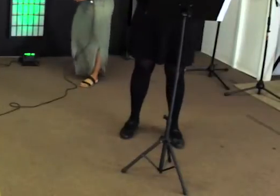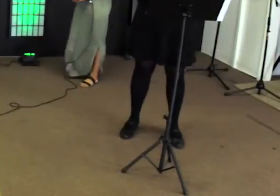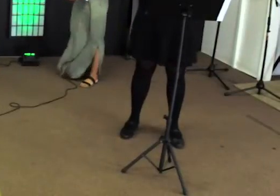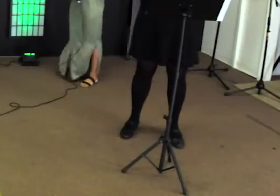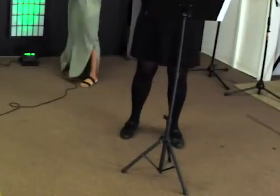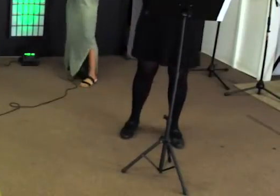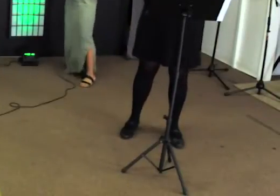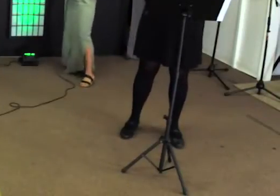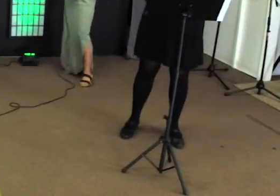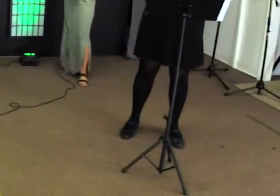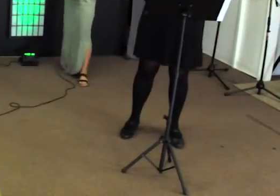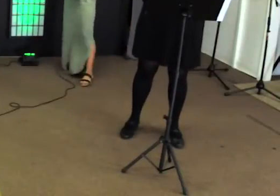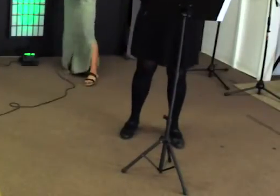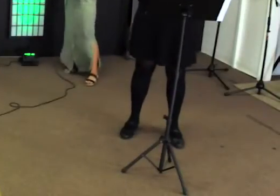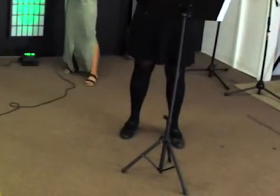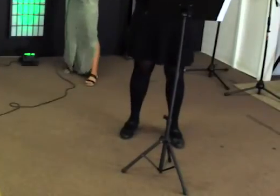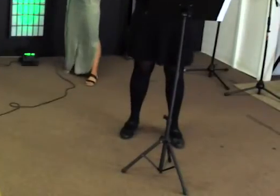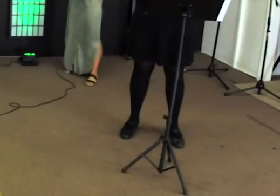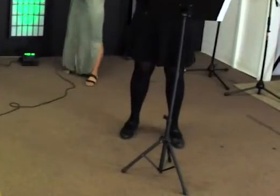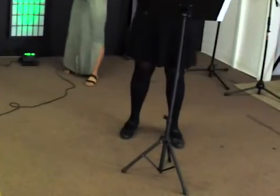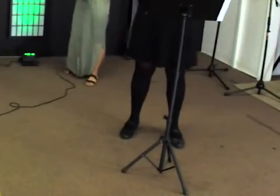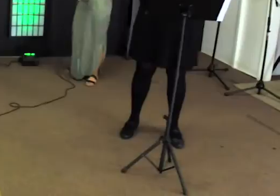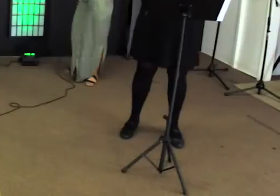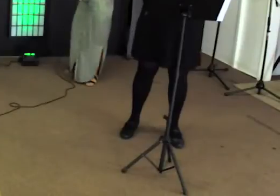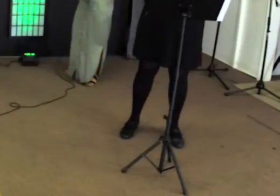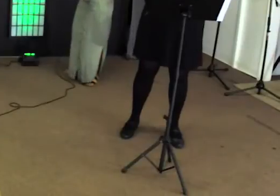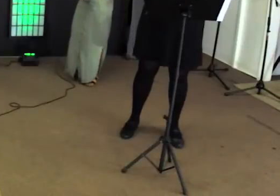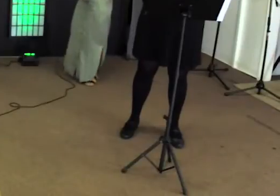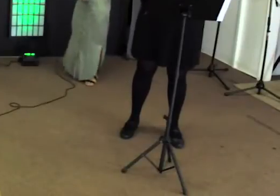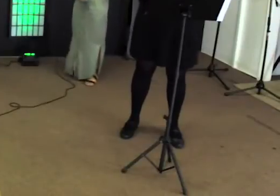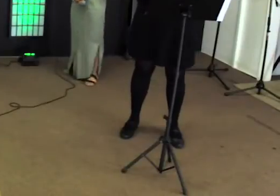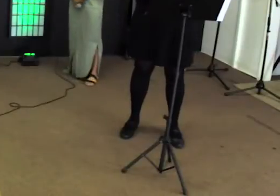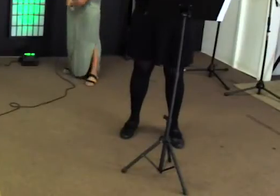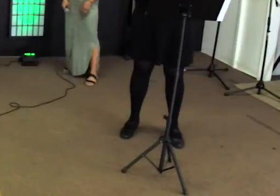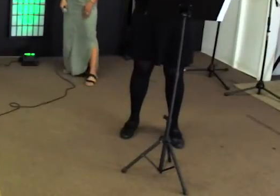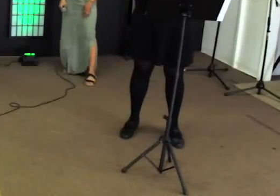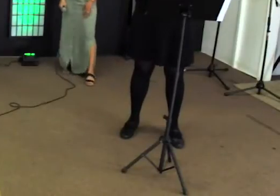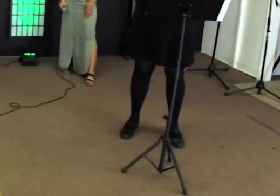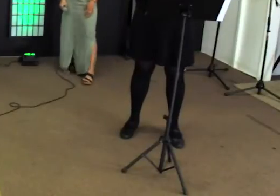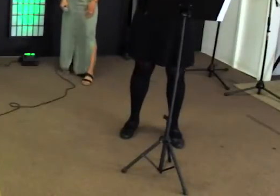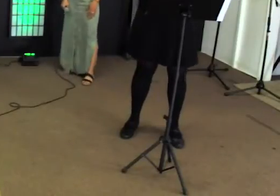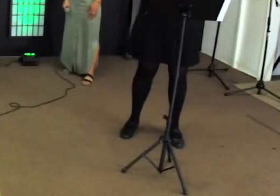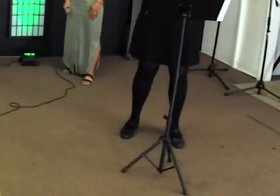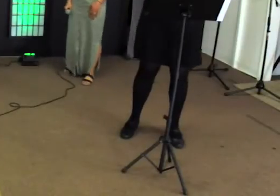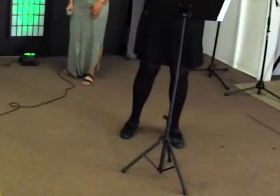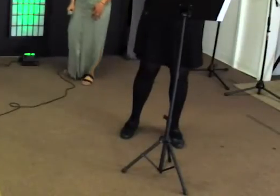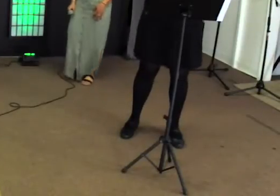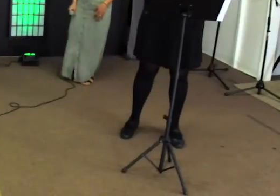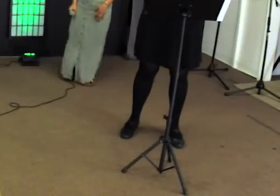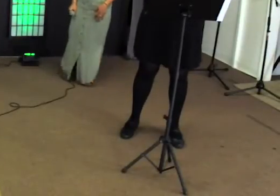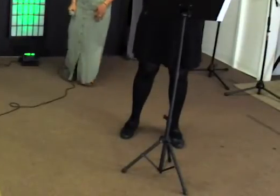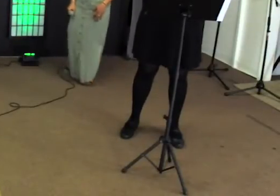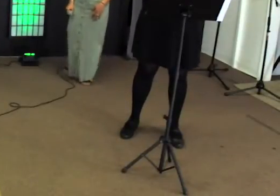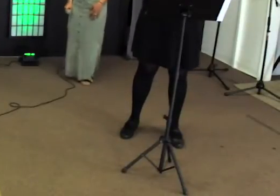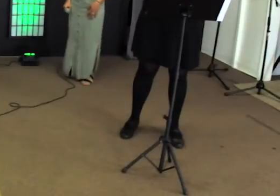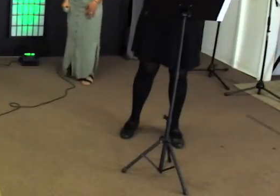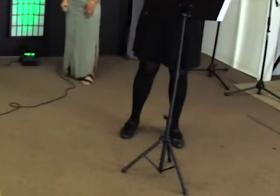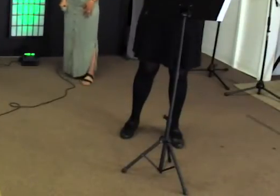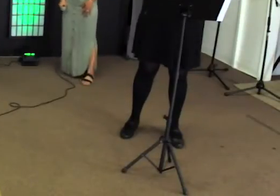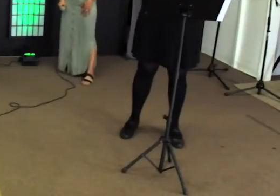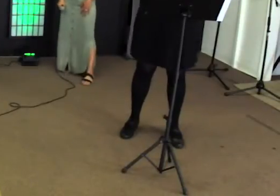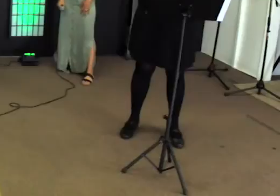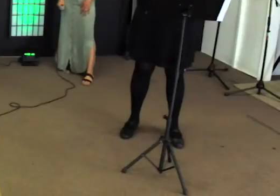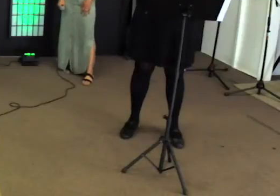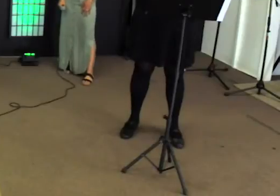when we're joyful, he's joyful too. And he walks through the fire with us. He walks through those waters with us. He walks through the